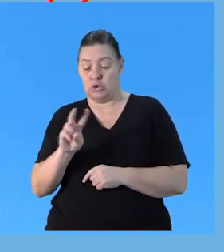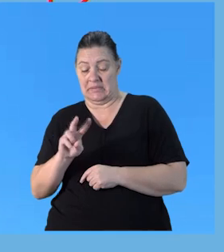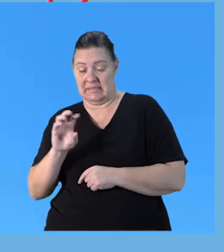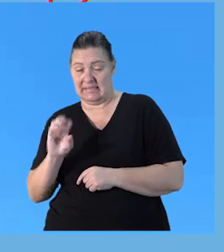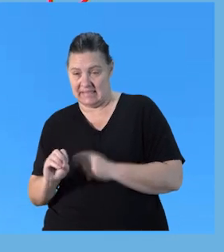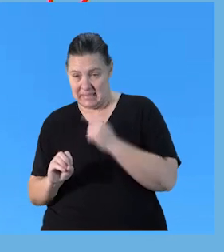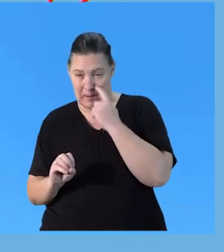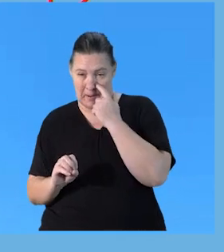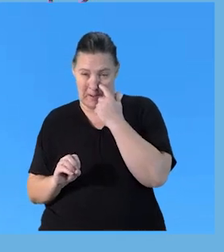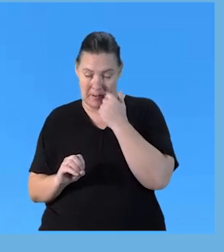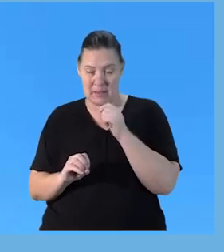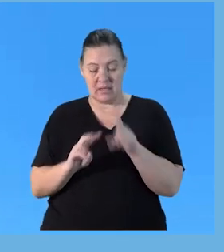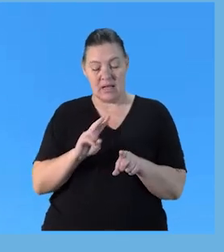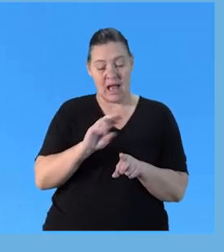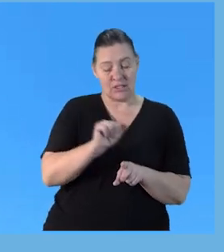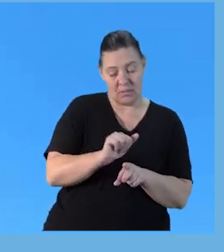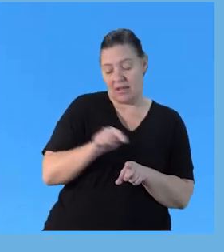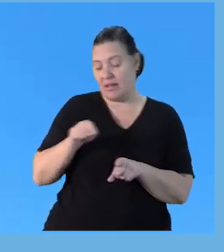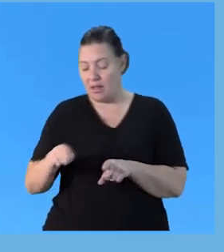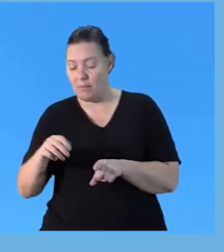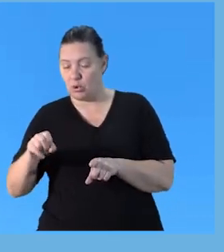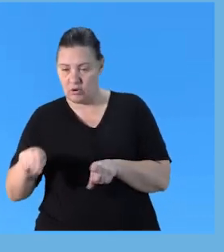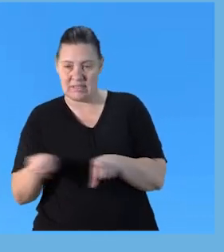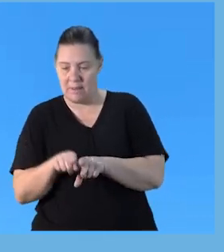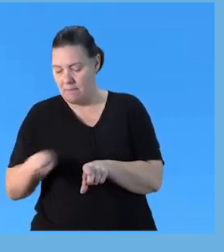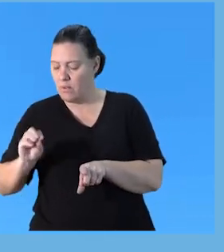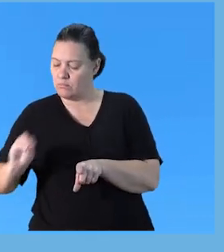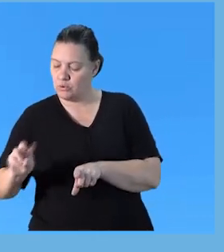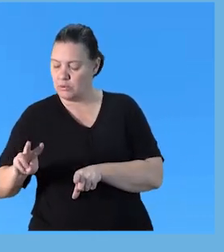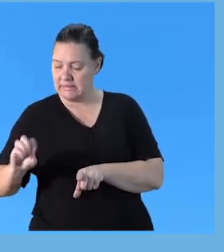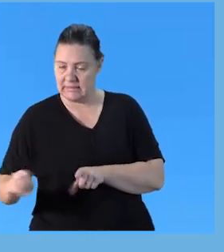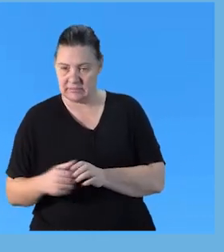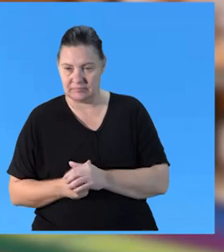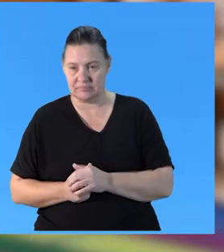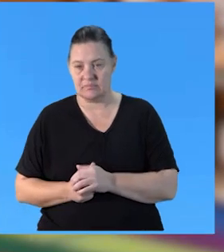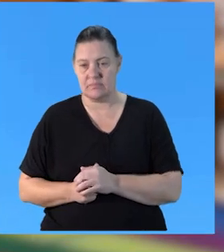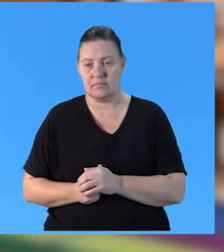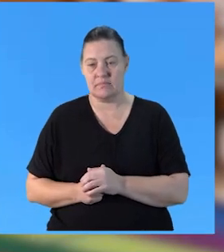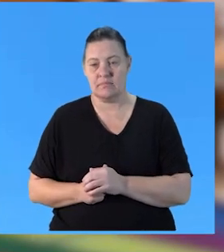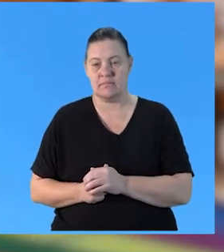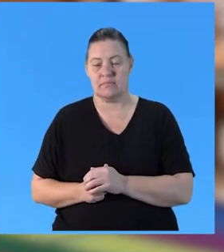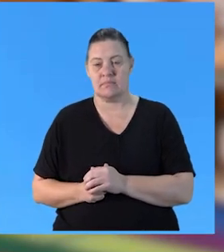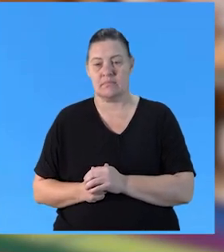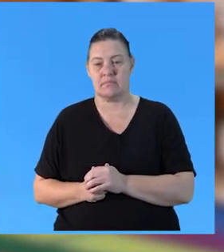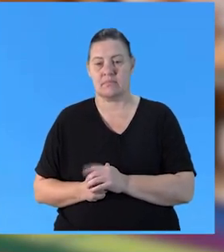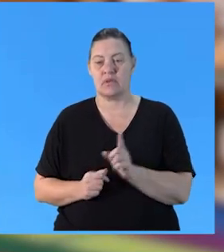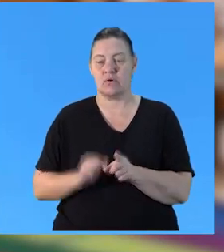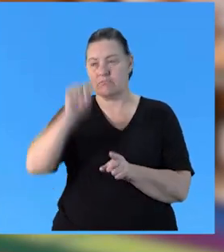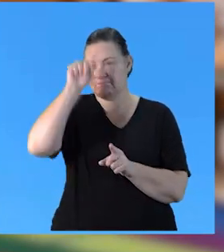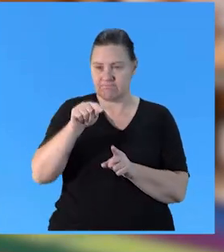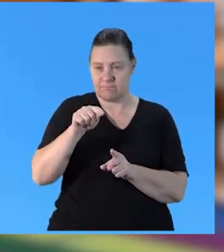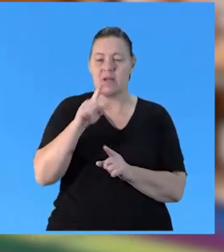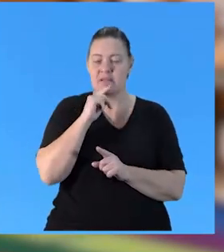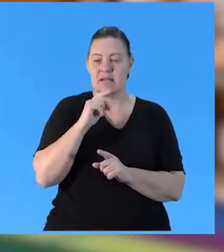we chose a negative and a positive terminal. So now, we need to now, with all the information that we have, to draw a simple circuit diagram